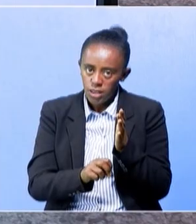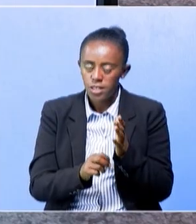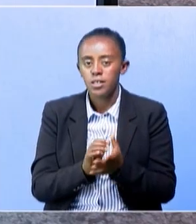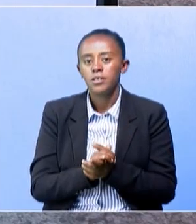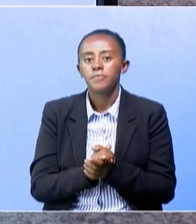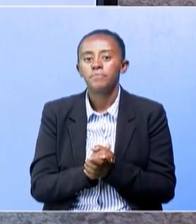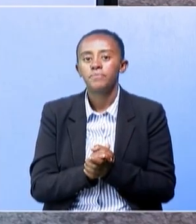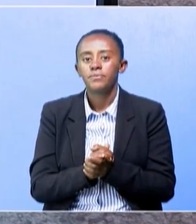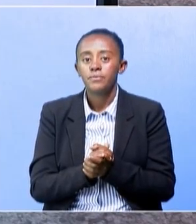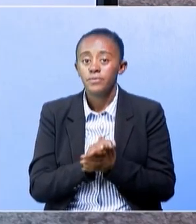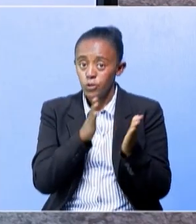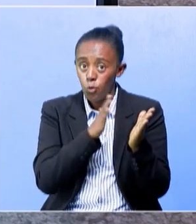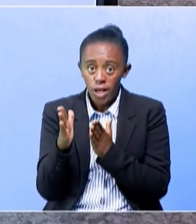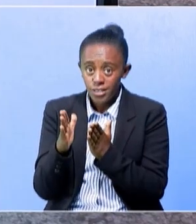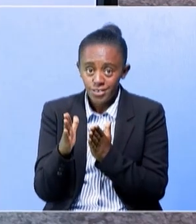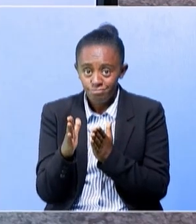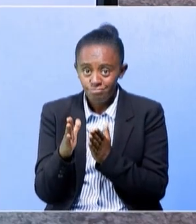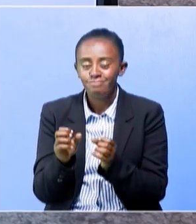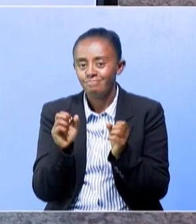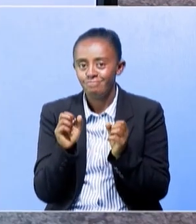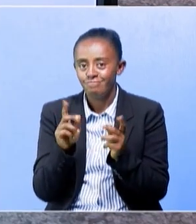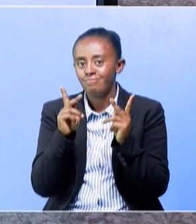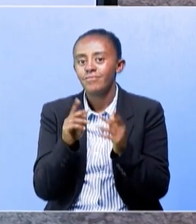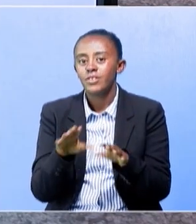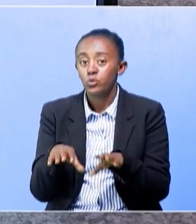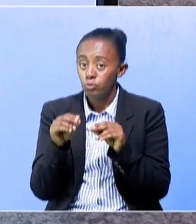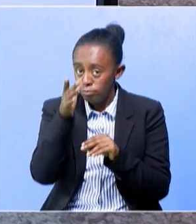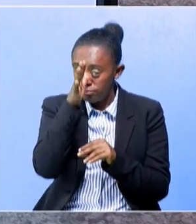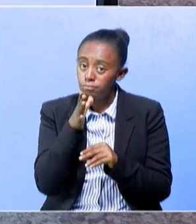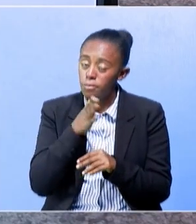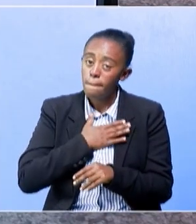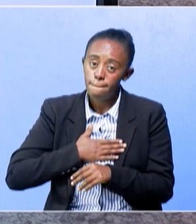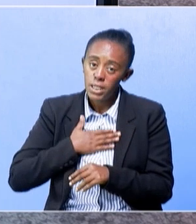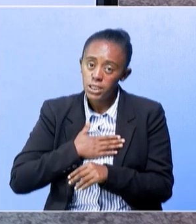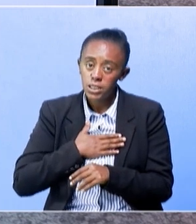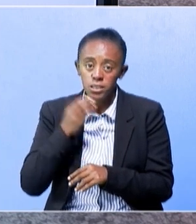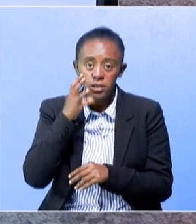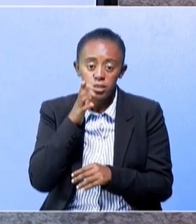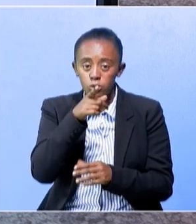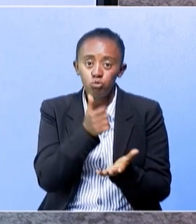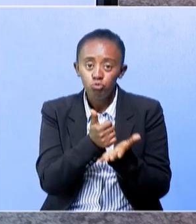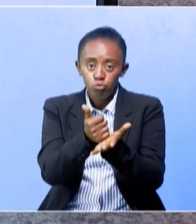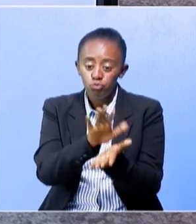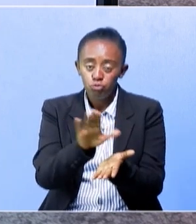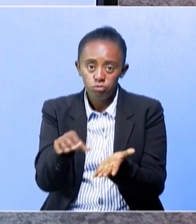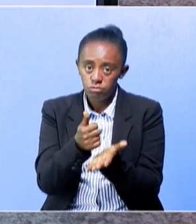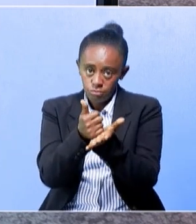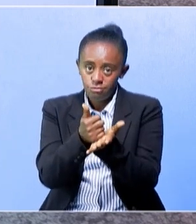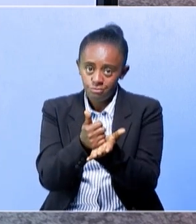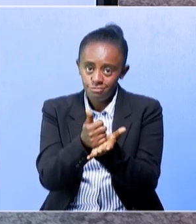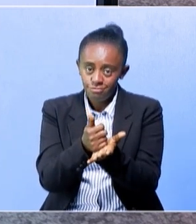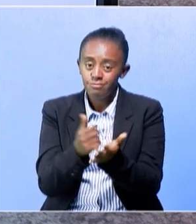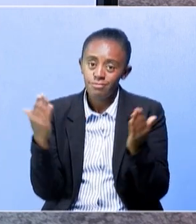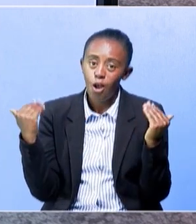result. Are you ready? Good. Students, parents, please don't forget to help your children.